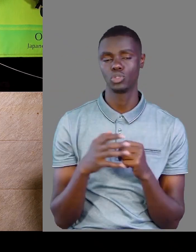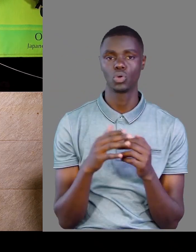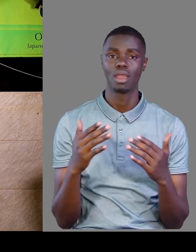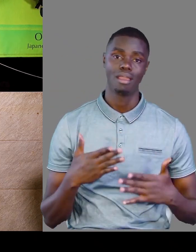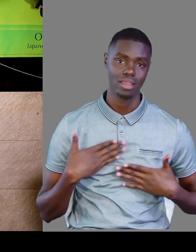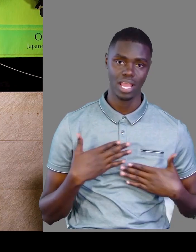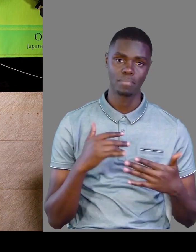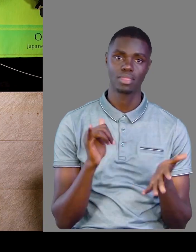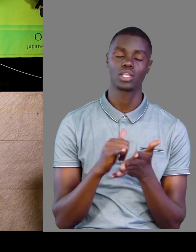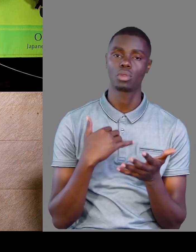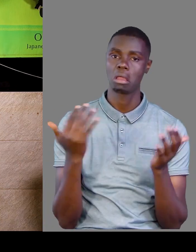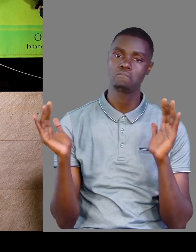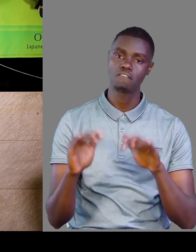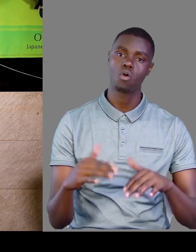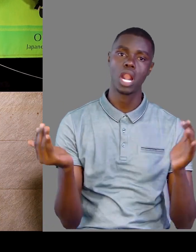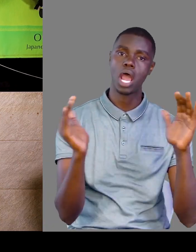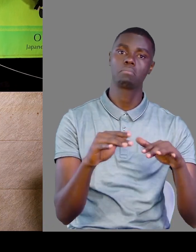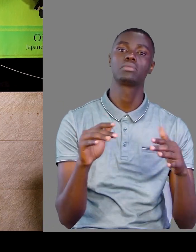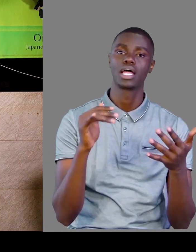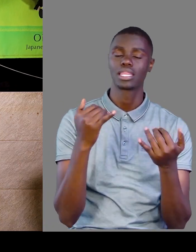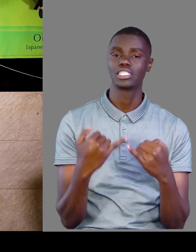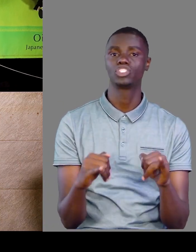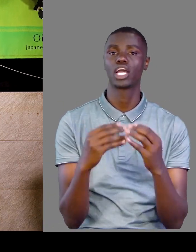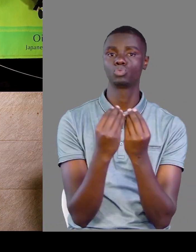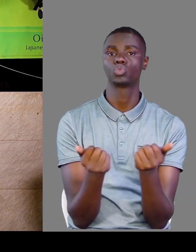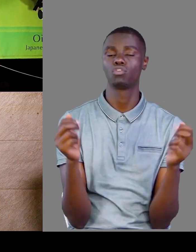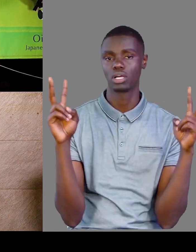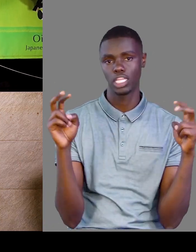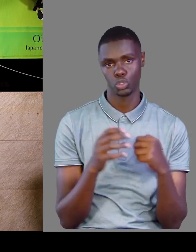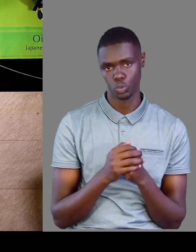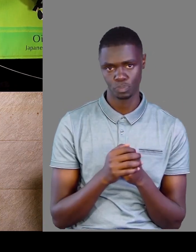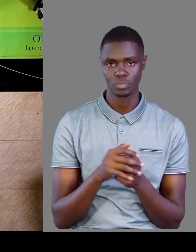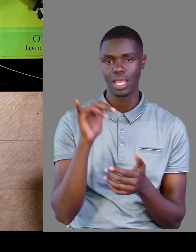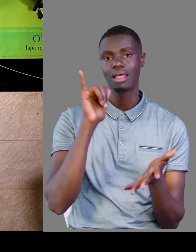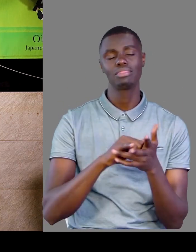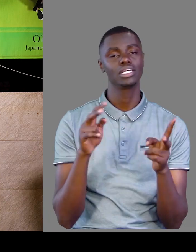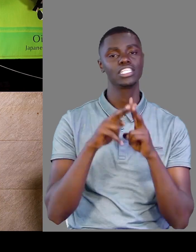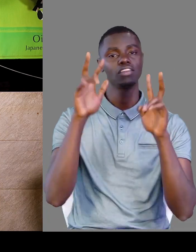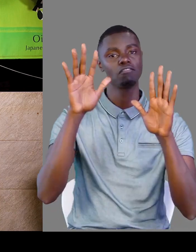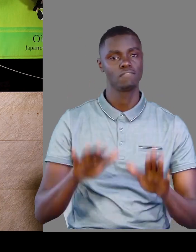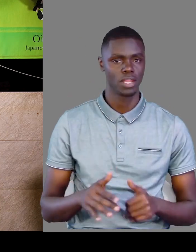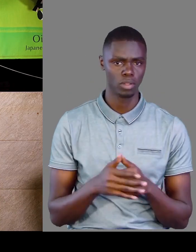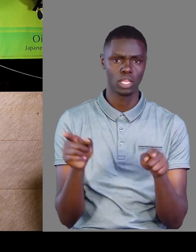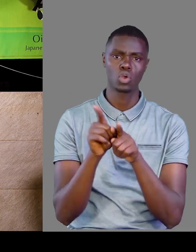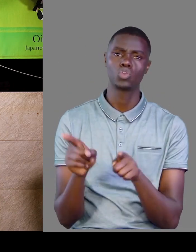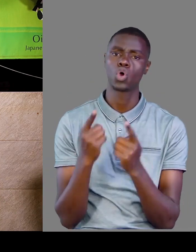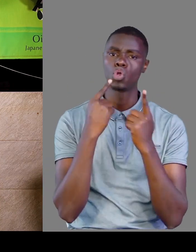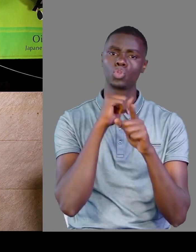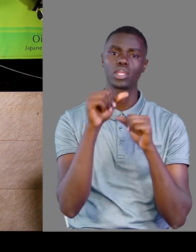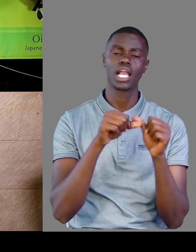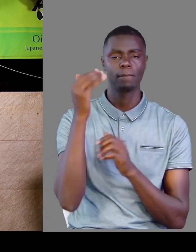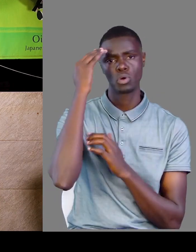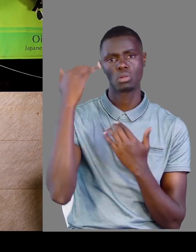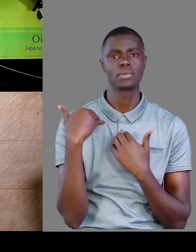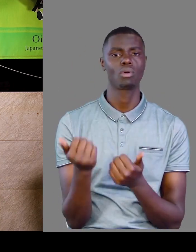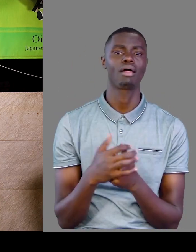and I'm glad that we have forums that are now trying to address the issues. Yeah. And that is very important. And also talking of mental